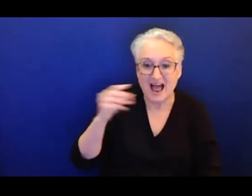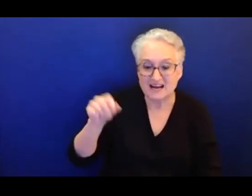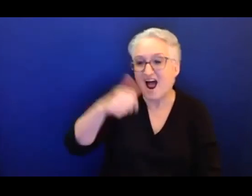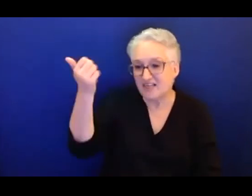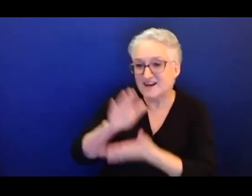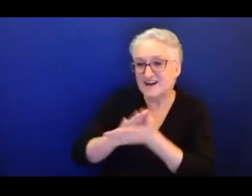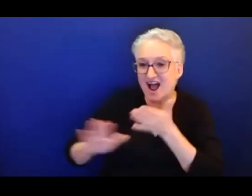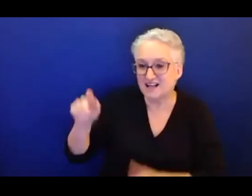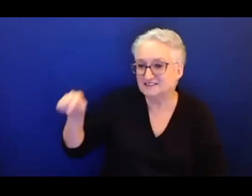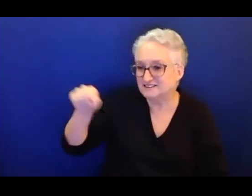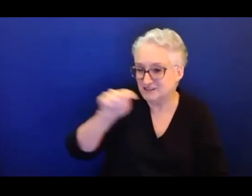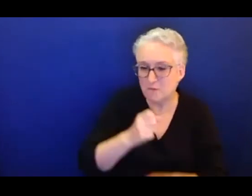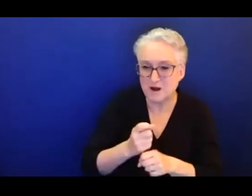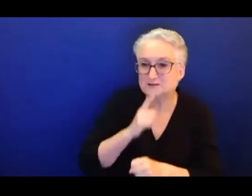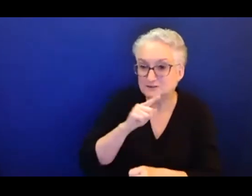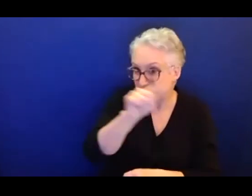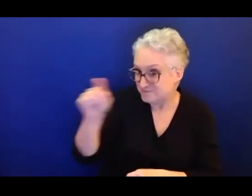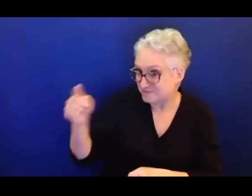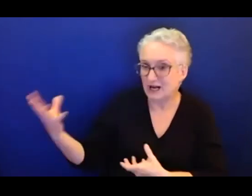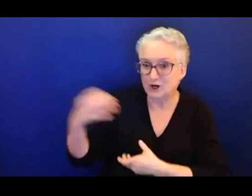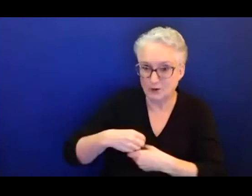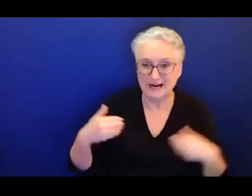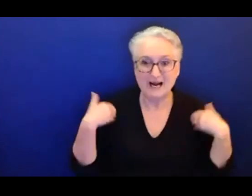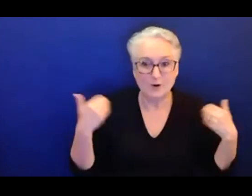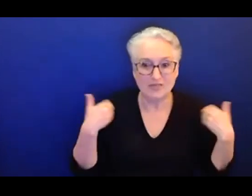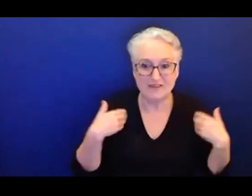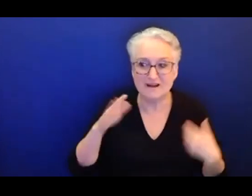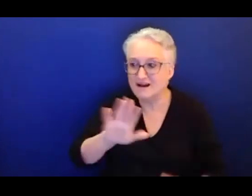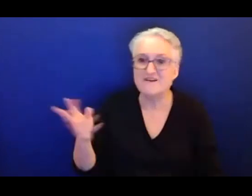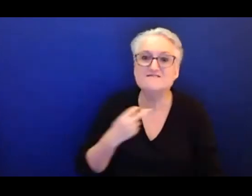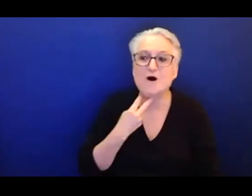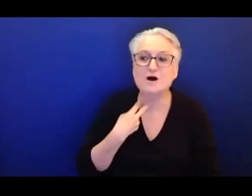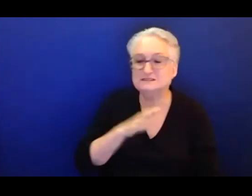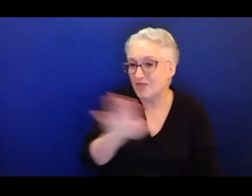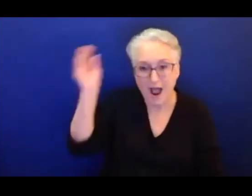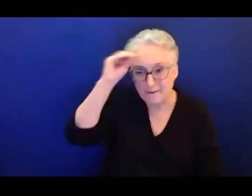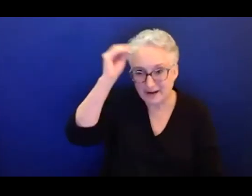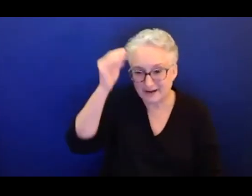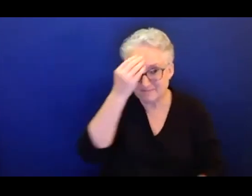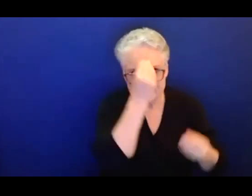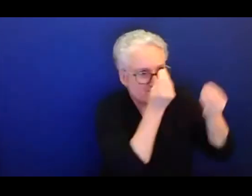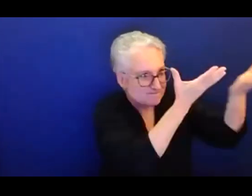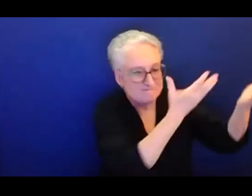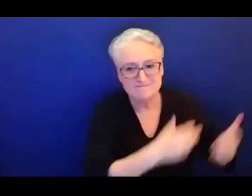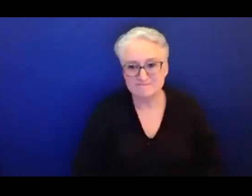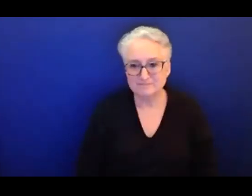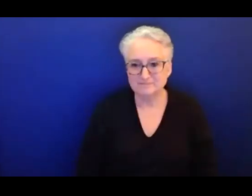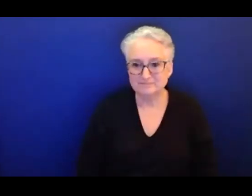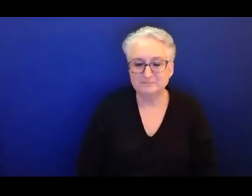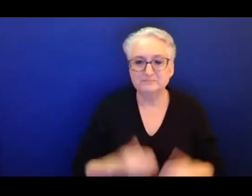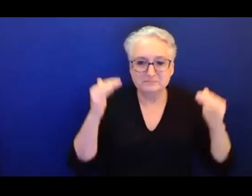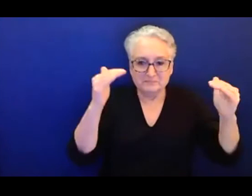International Plaza development, so building off of the success of a lot of the work that's happened in that community to provide